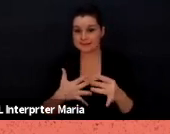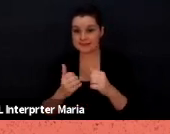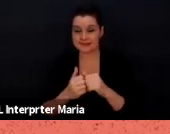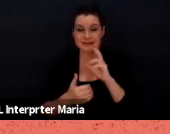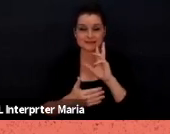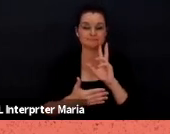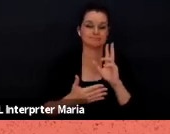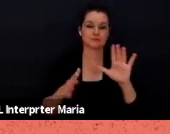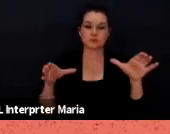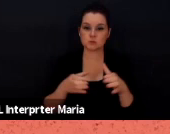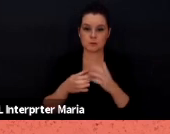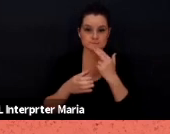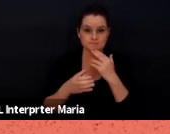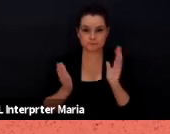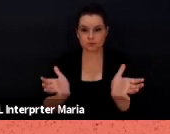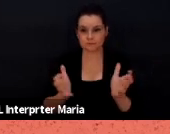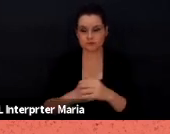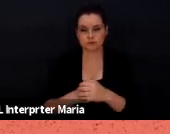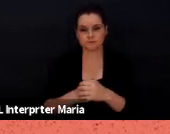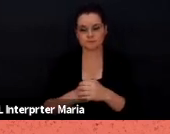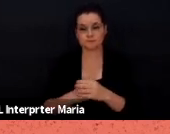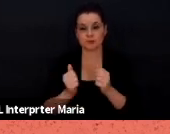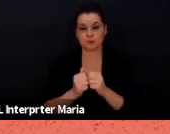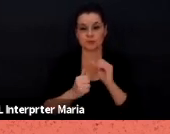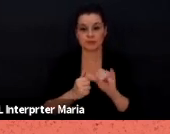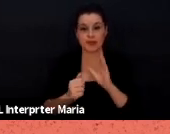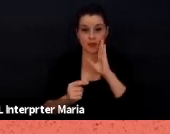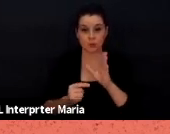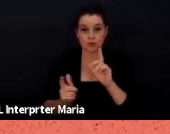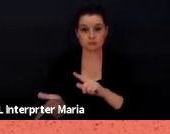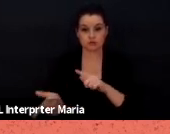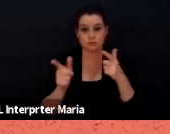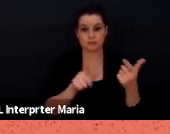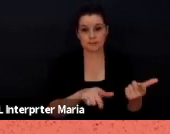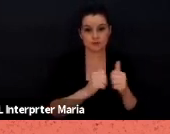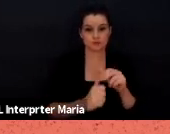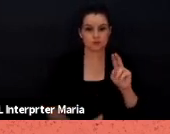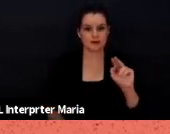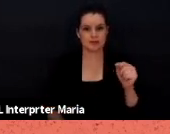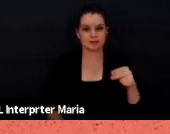table conversation. With that, I will turn it back over to Natalie.